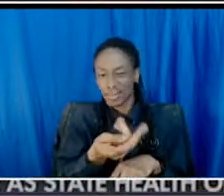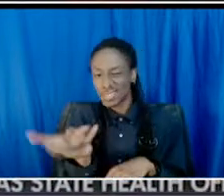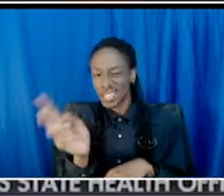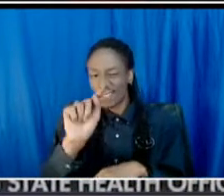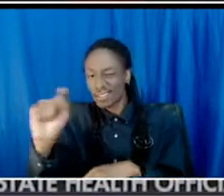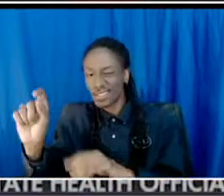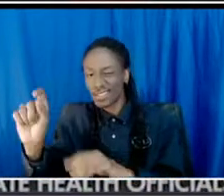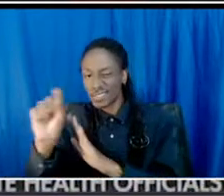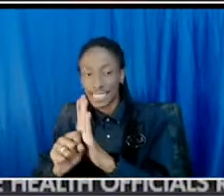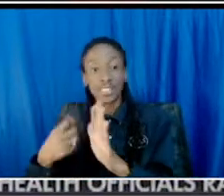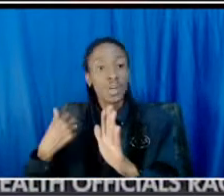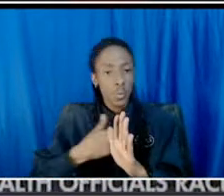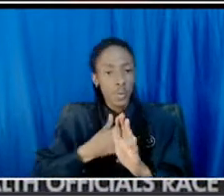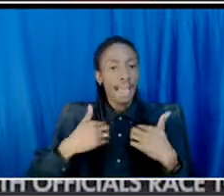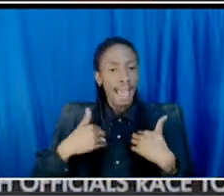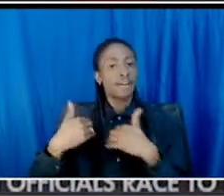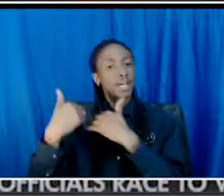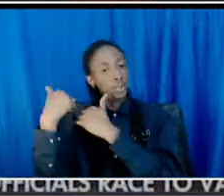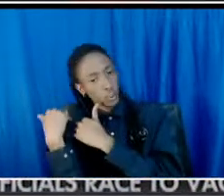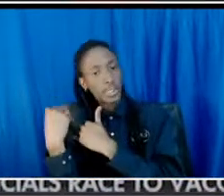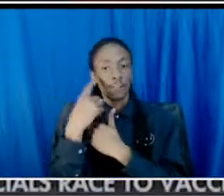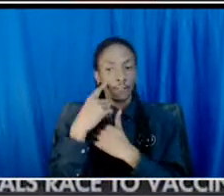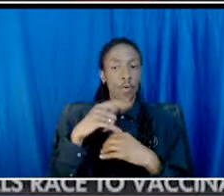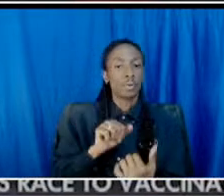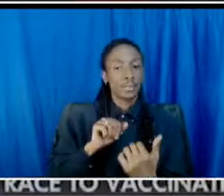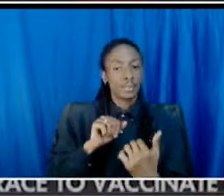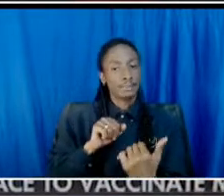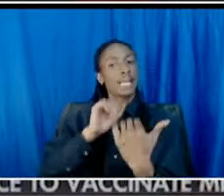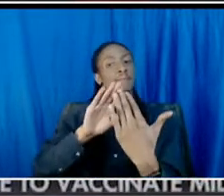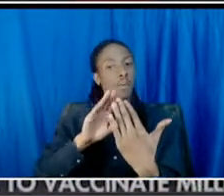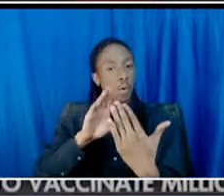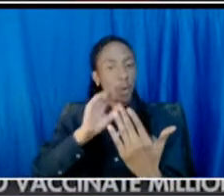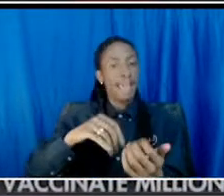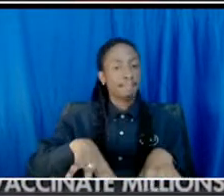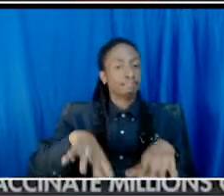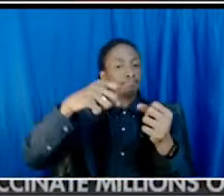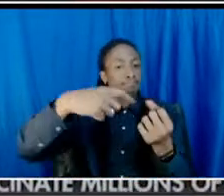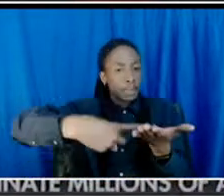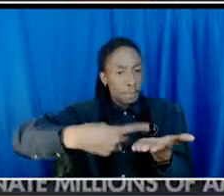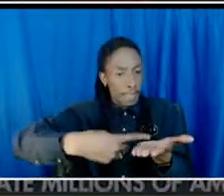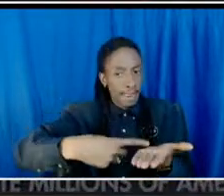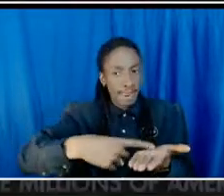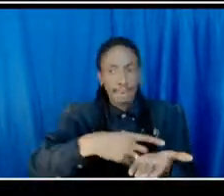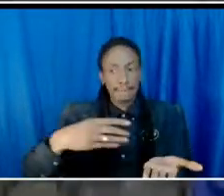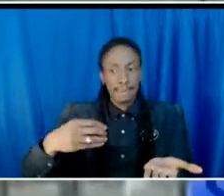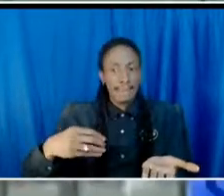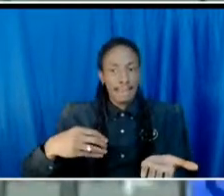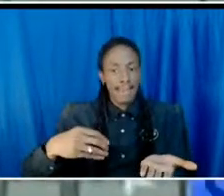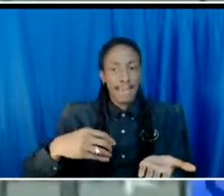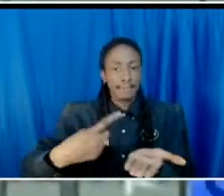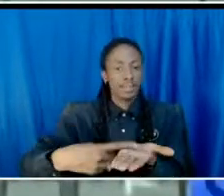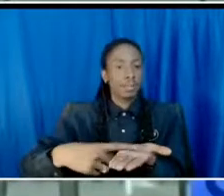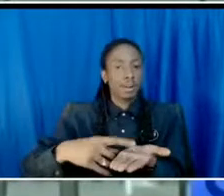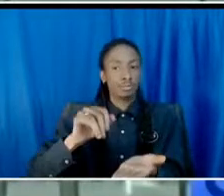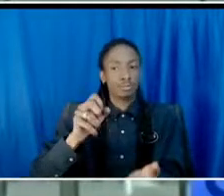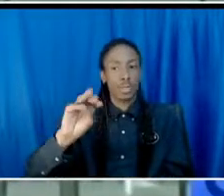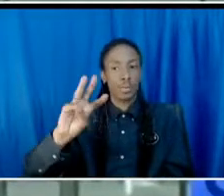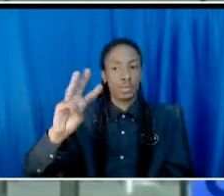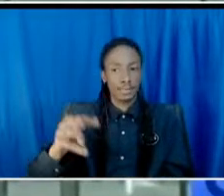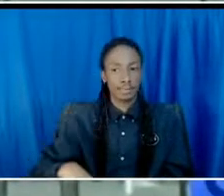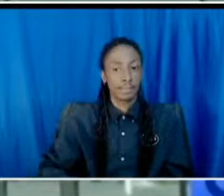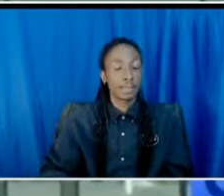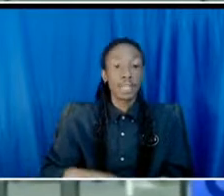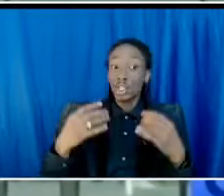duty to step forward and have this debate and have this vote on the 6th of January. Today is